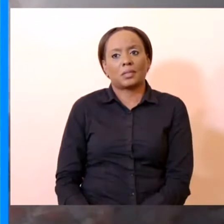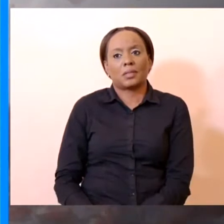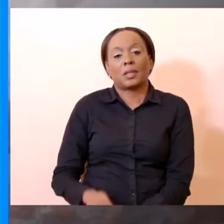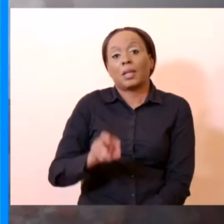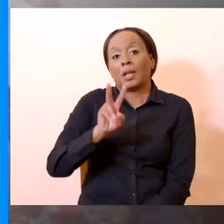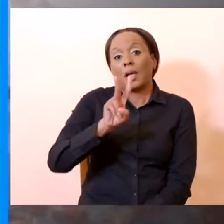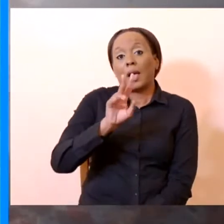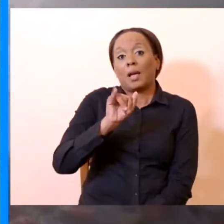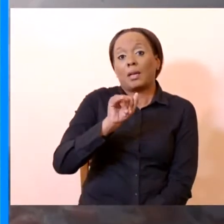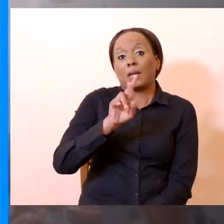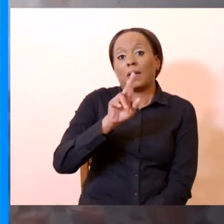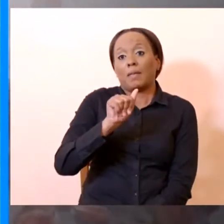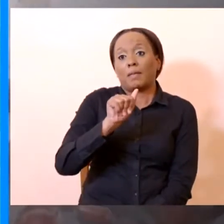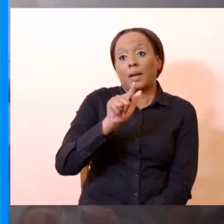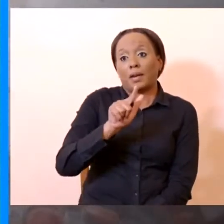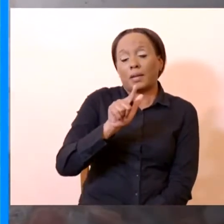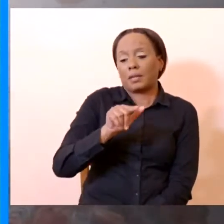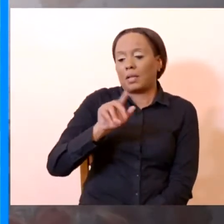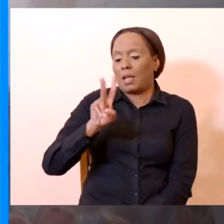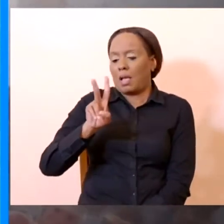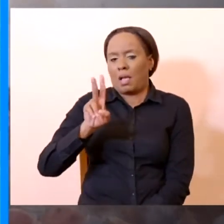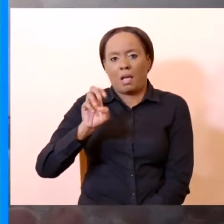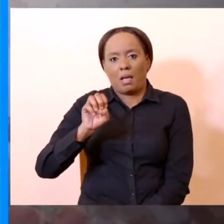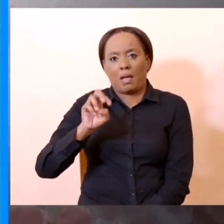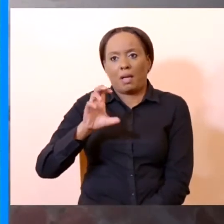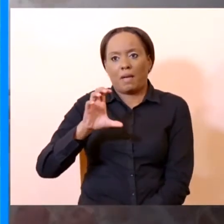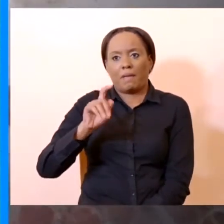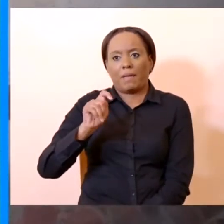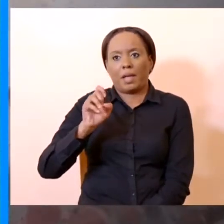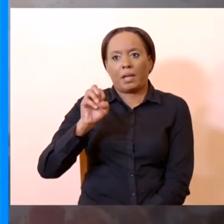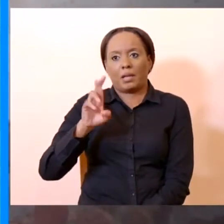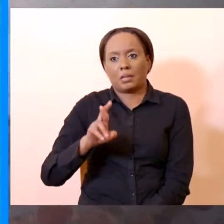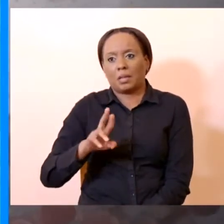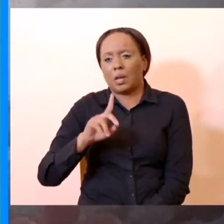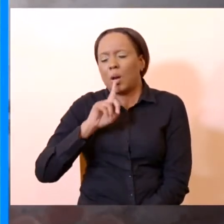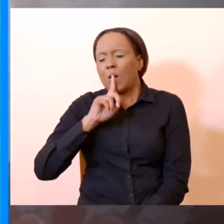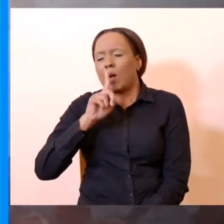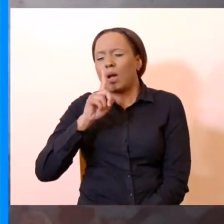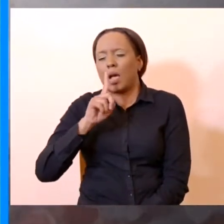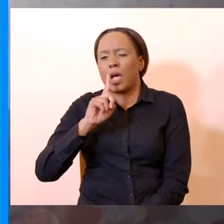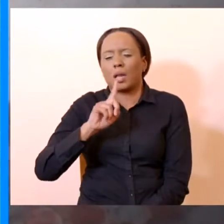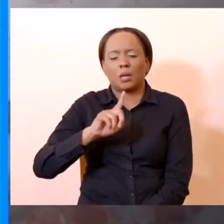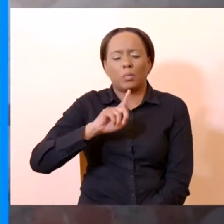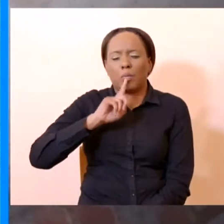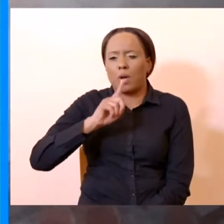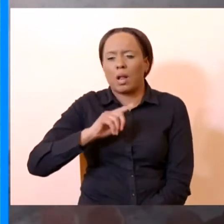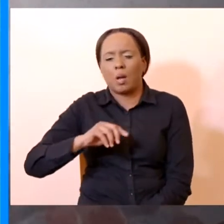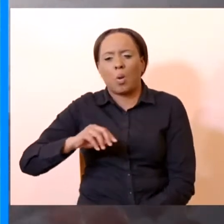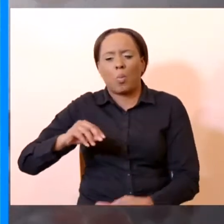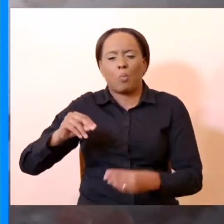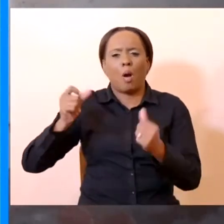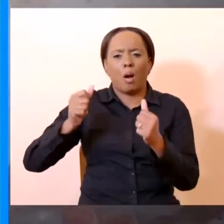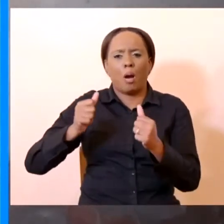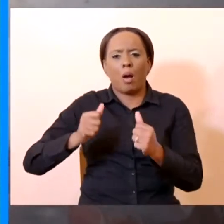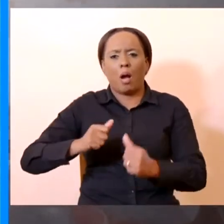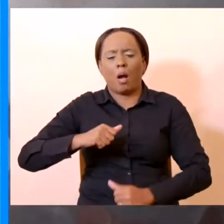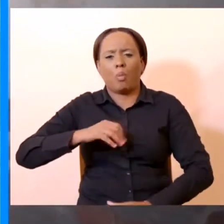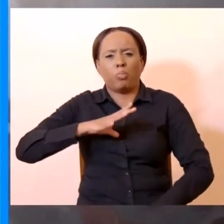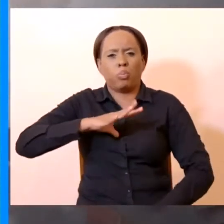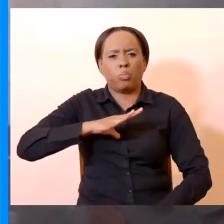viral vehicles and mRNA, for instance, are more than a decade of technology, and it was really just trying to determine